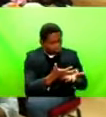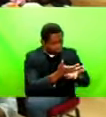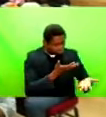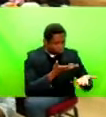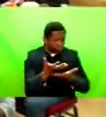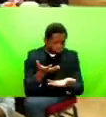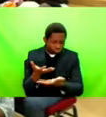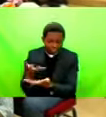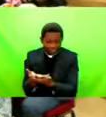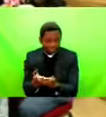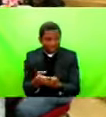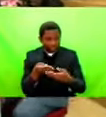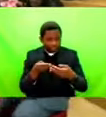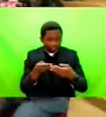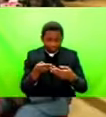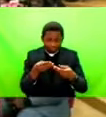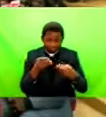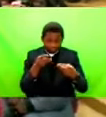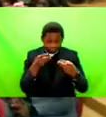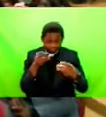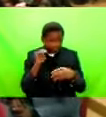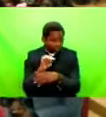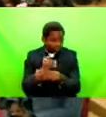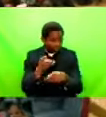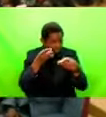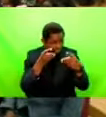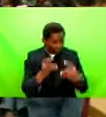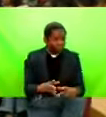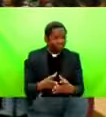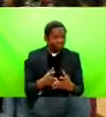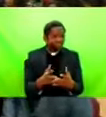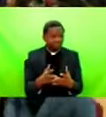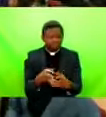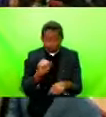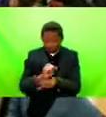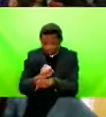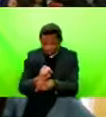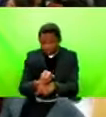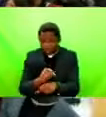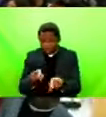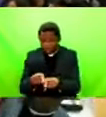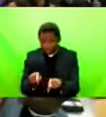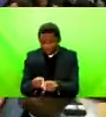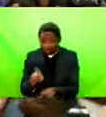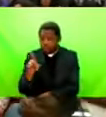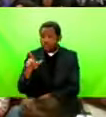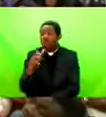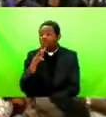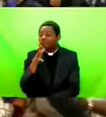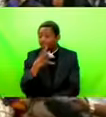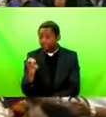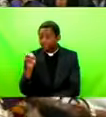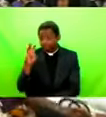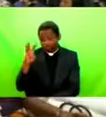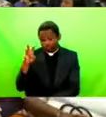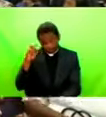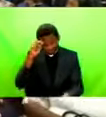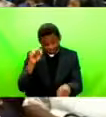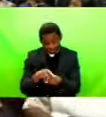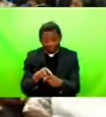were, as one mother and four male siblings. My regards to all the directors and